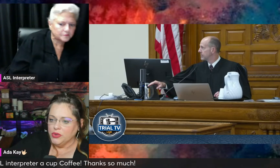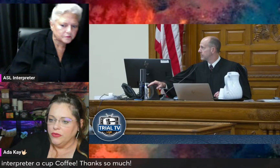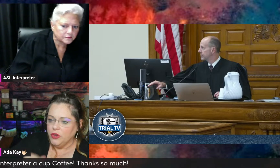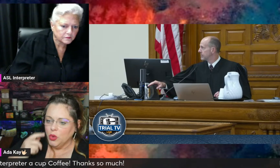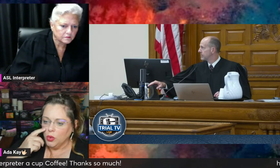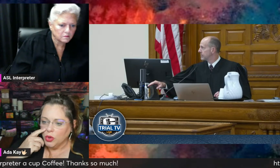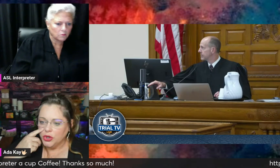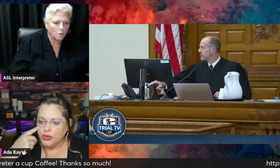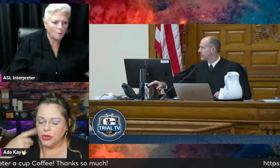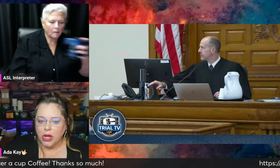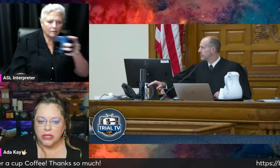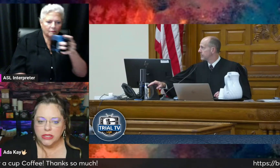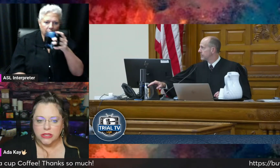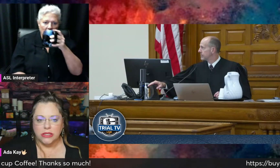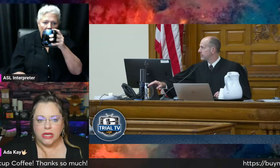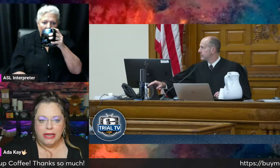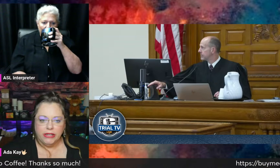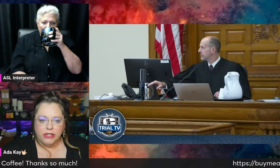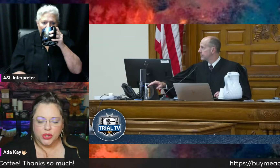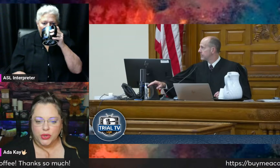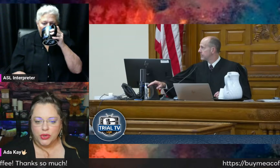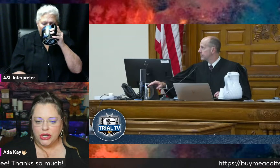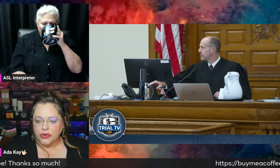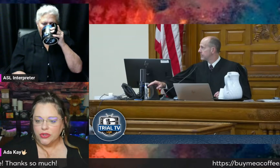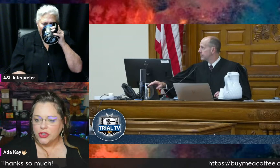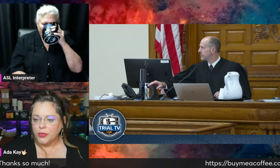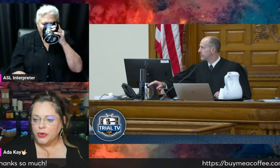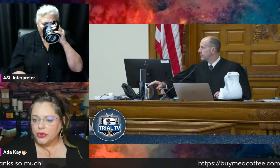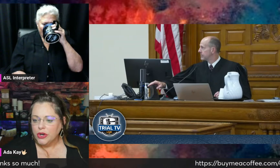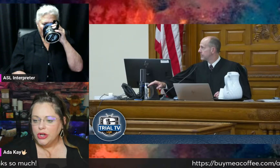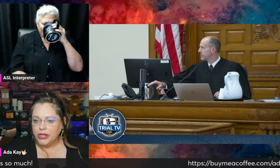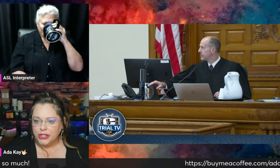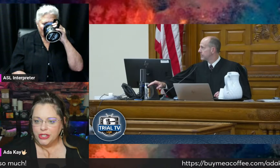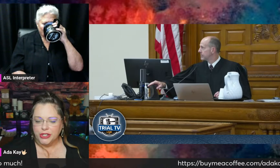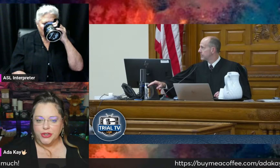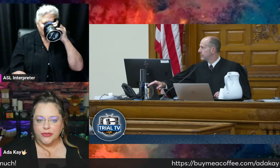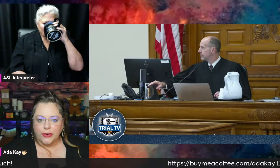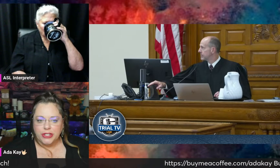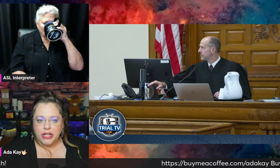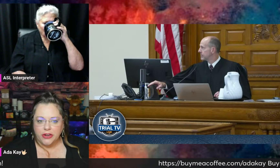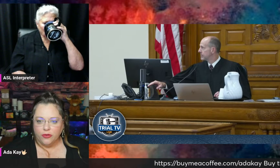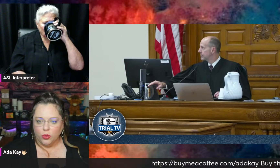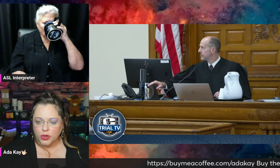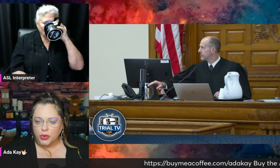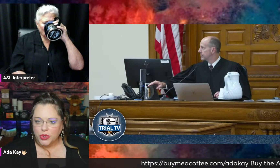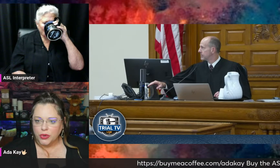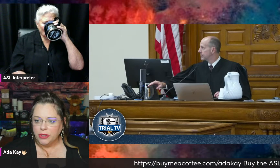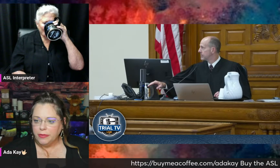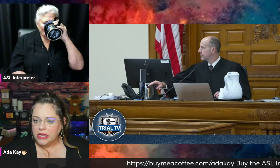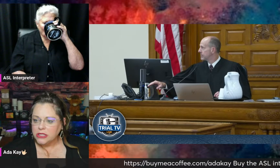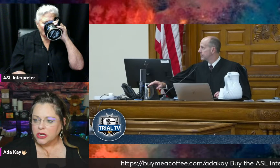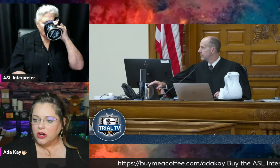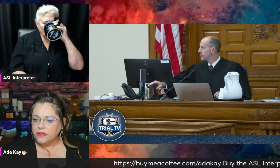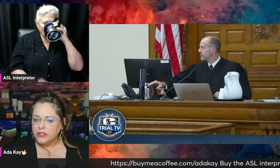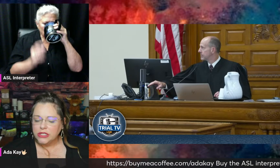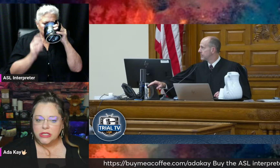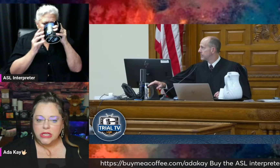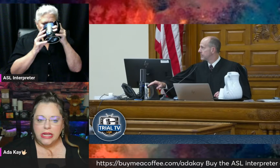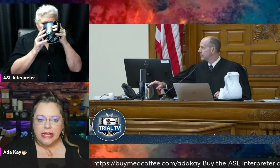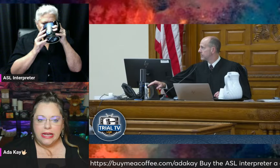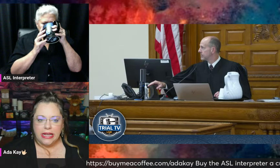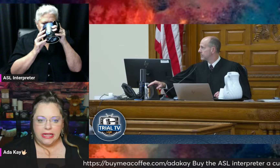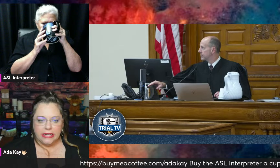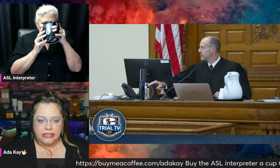For those of you who are new to us, Diane is a 30-year interpreter. She's a dear friend. I have worked with her in the past at